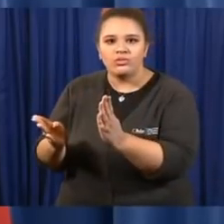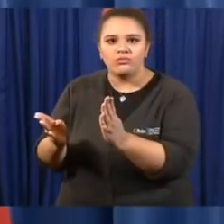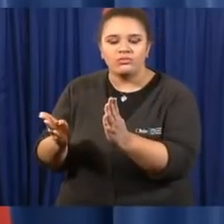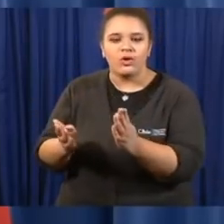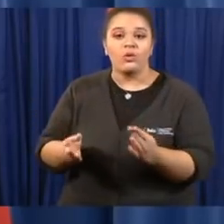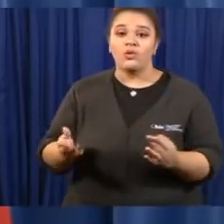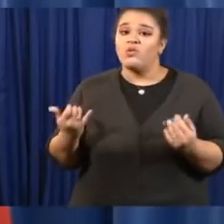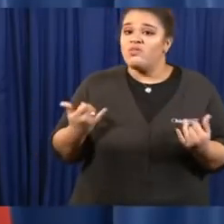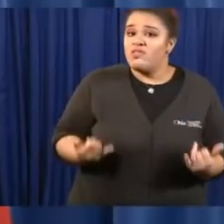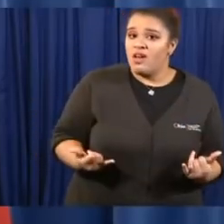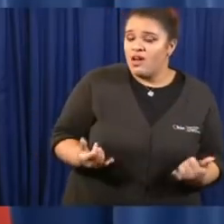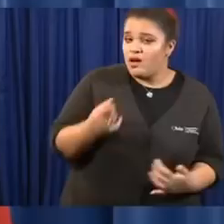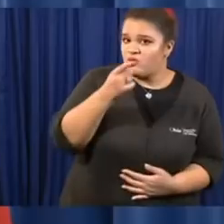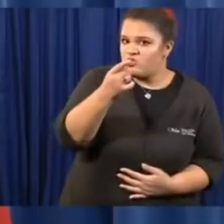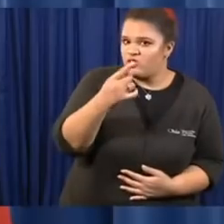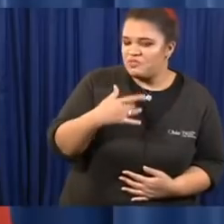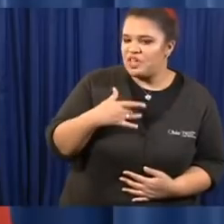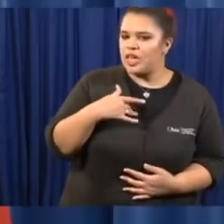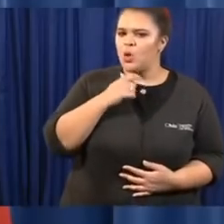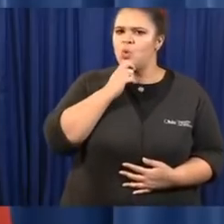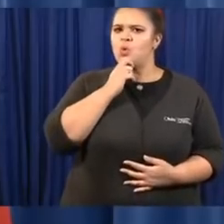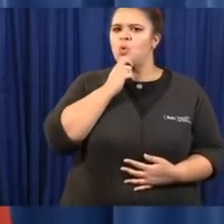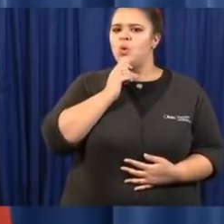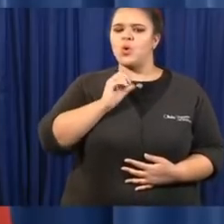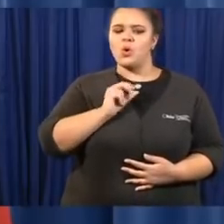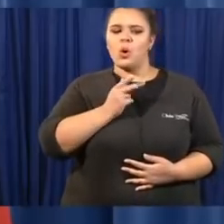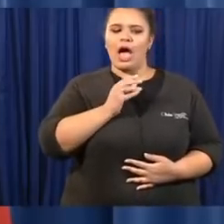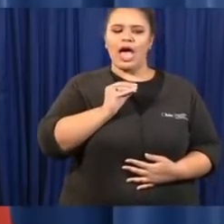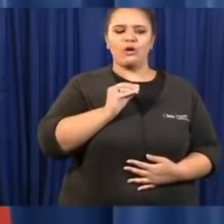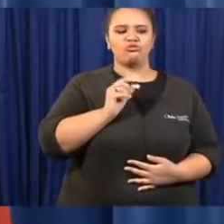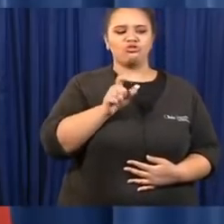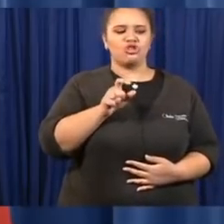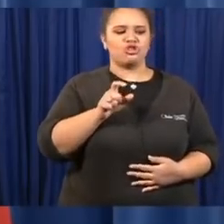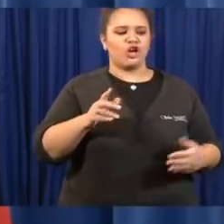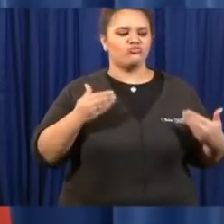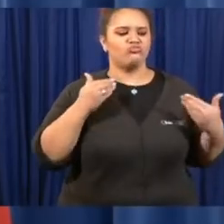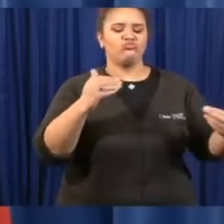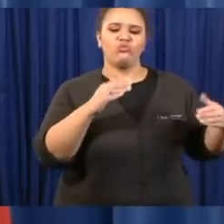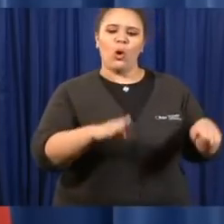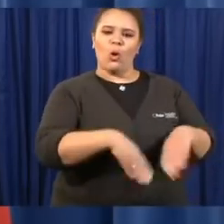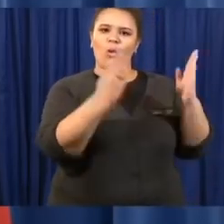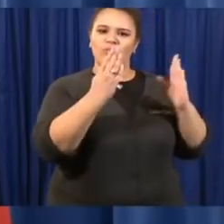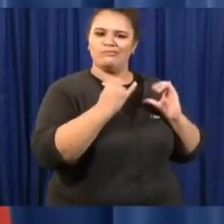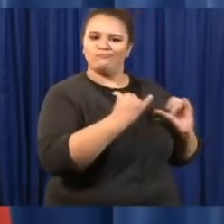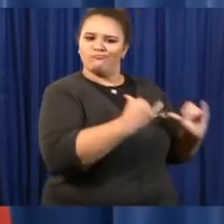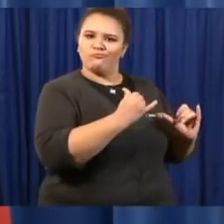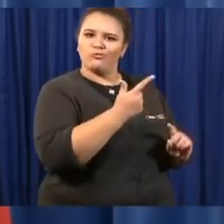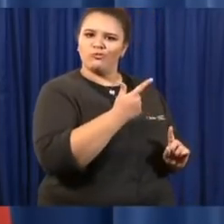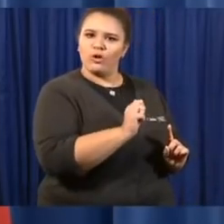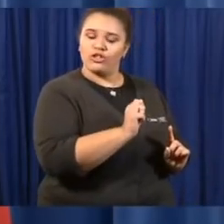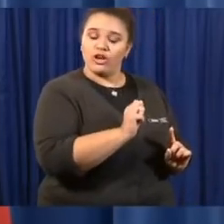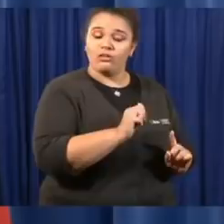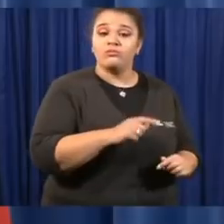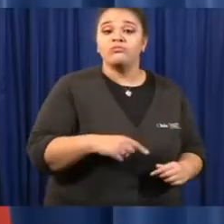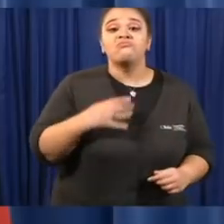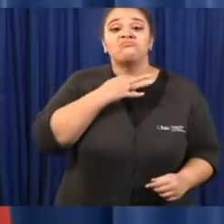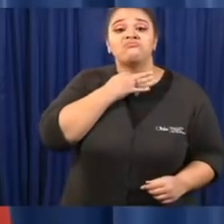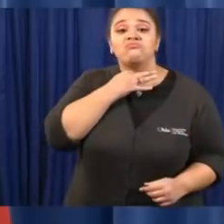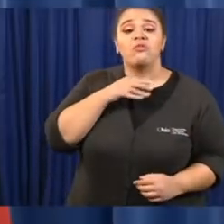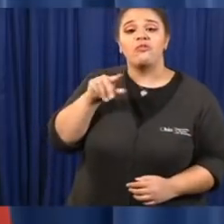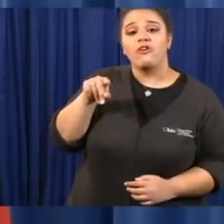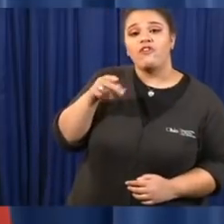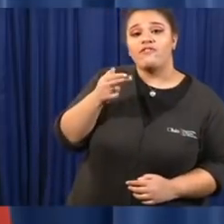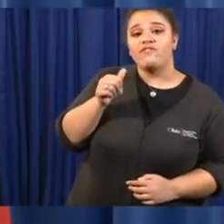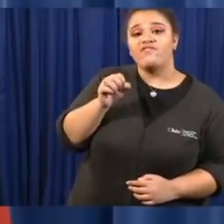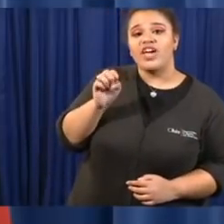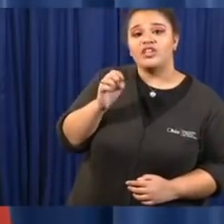off, think that our plan should be a little bit more open? Have you yet decided what phase one is going to look like, and can you give us a better idea